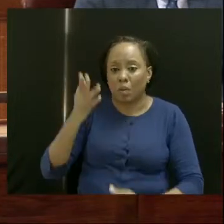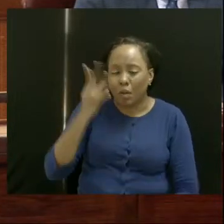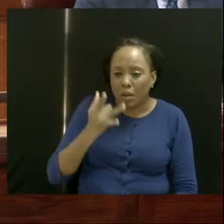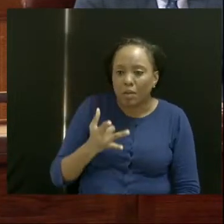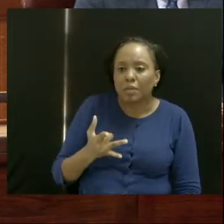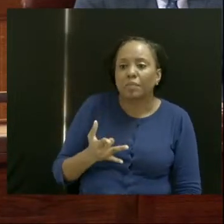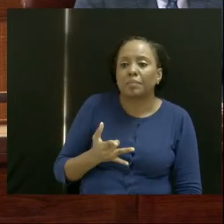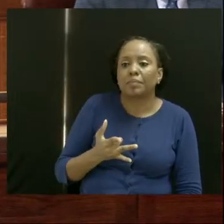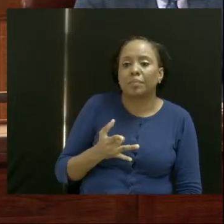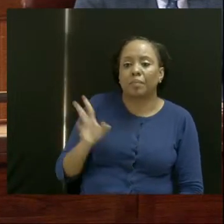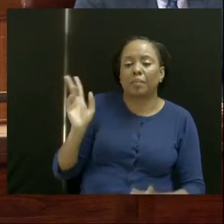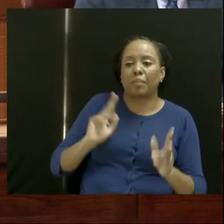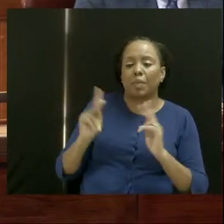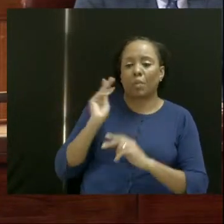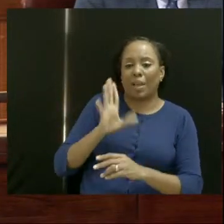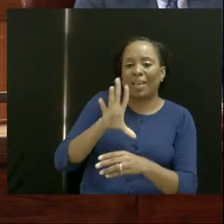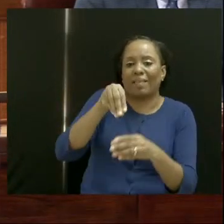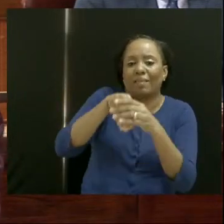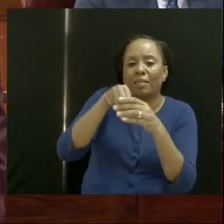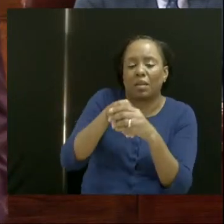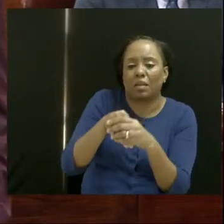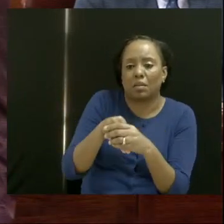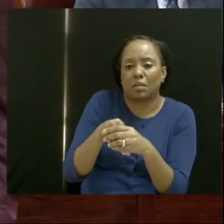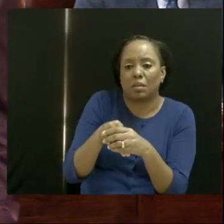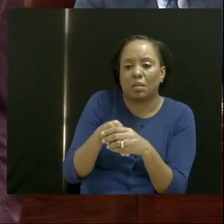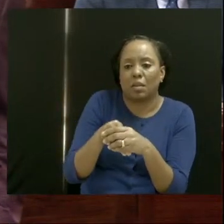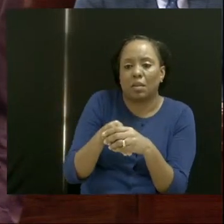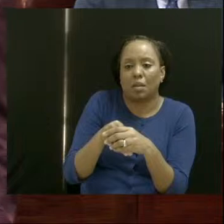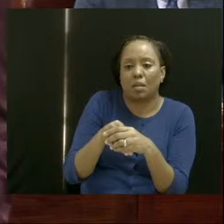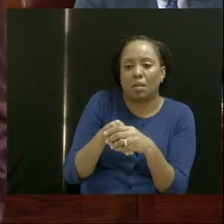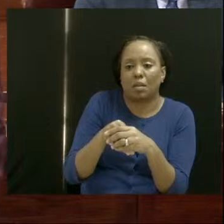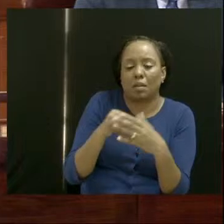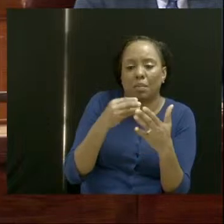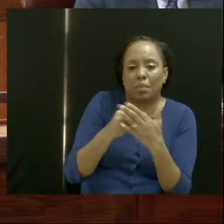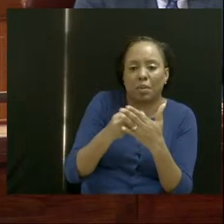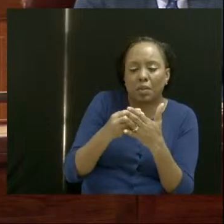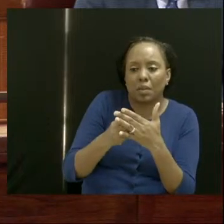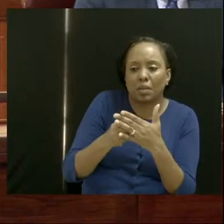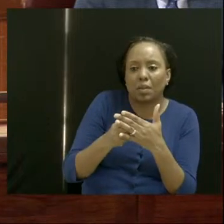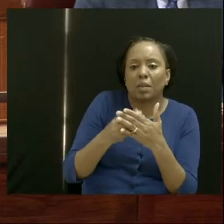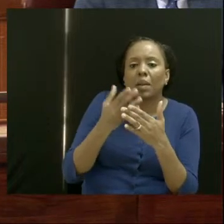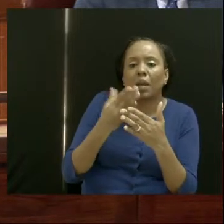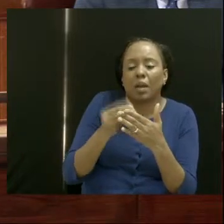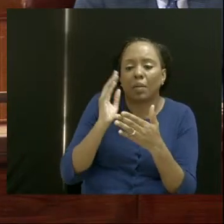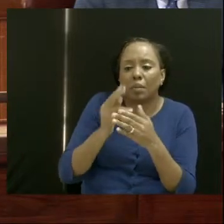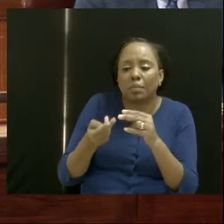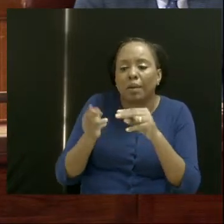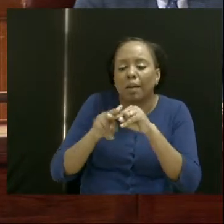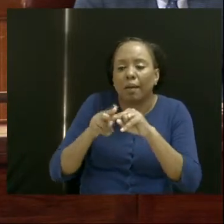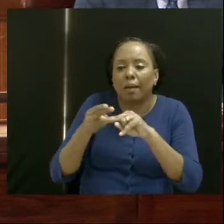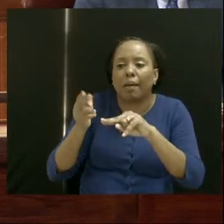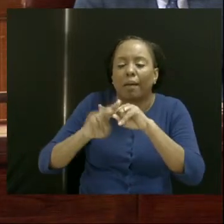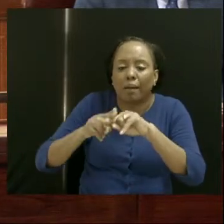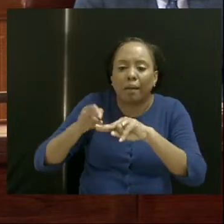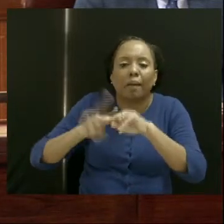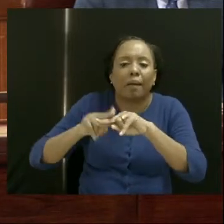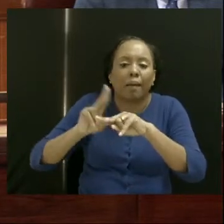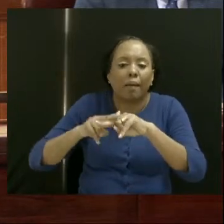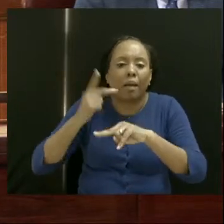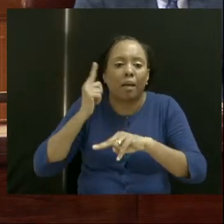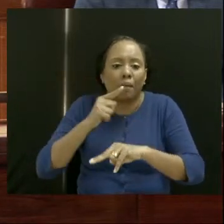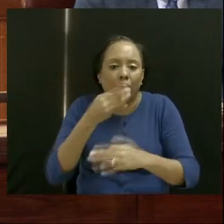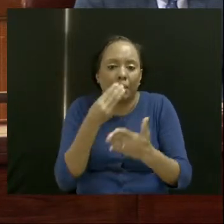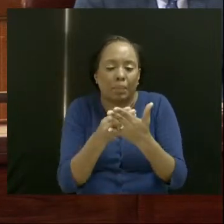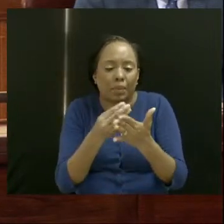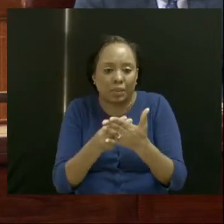and invest at high interest rates, comparatively speaking, and get significant returns.